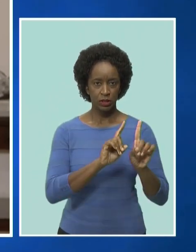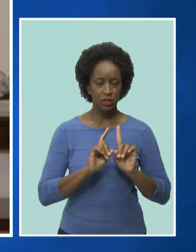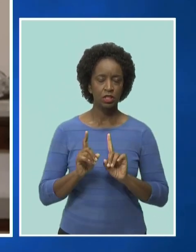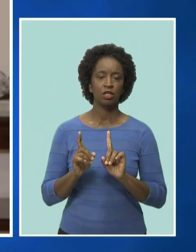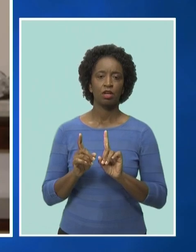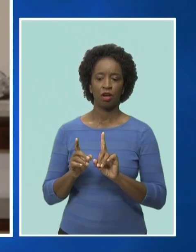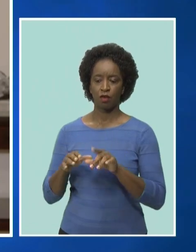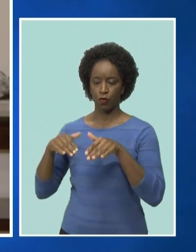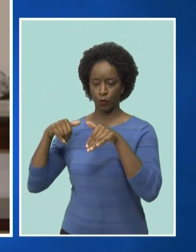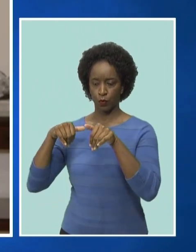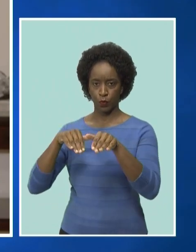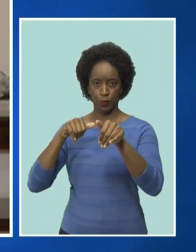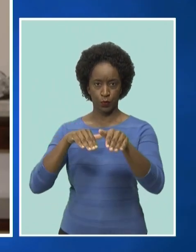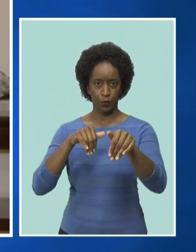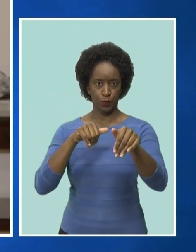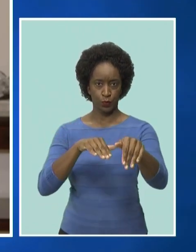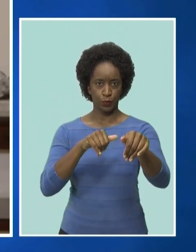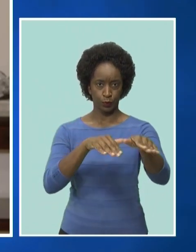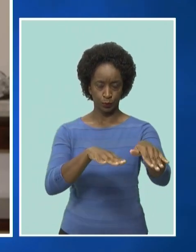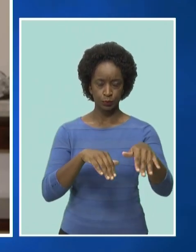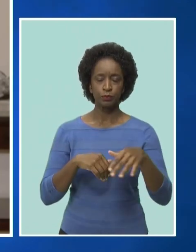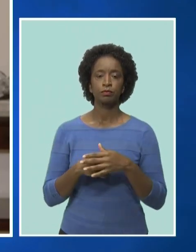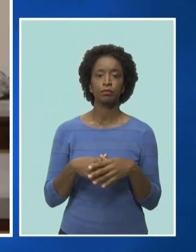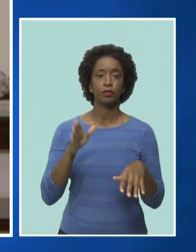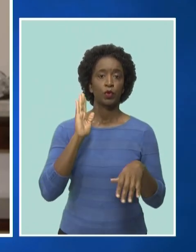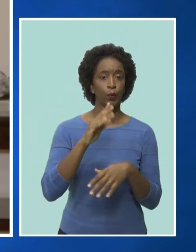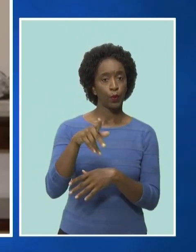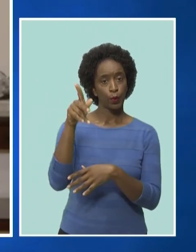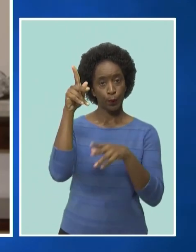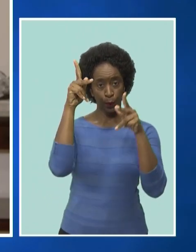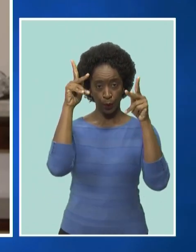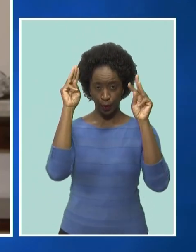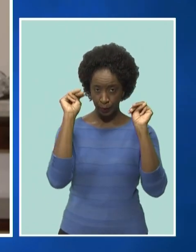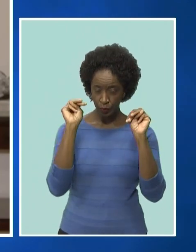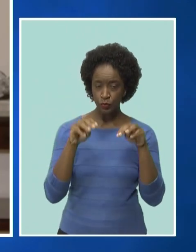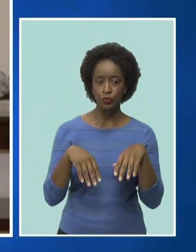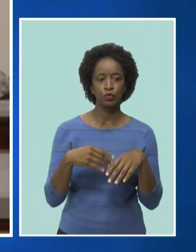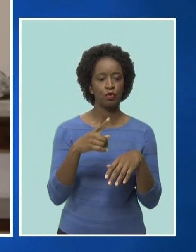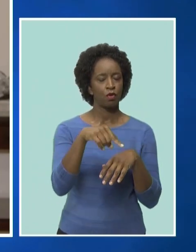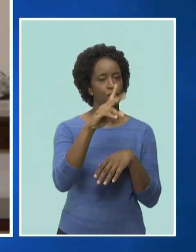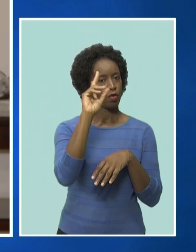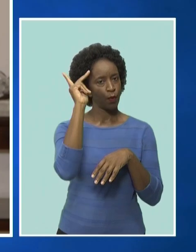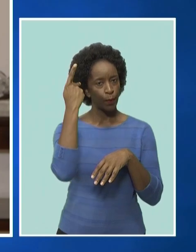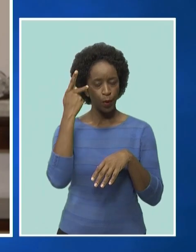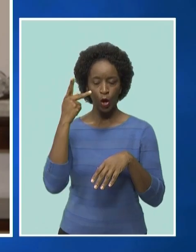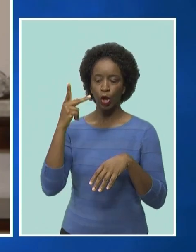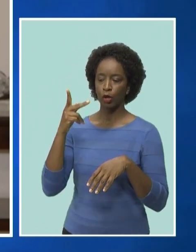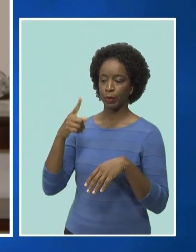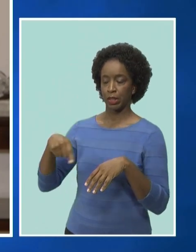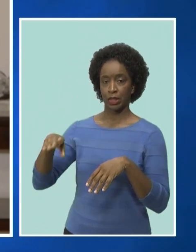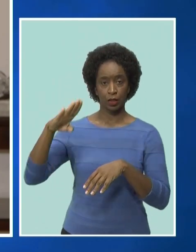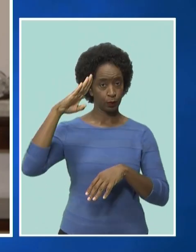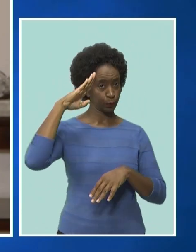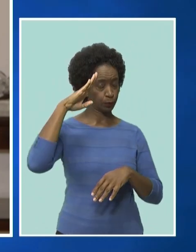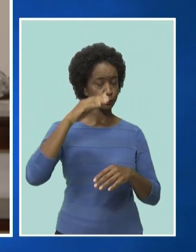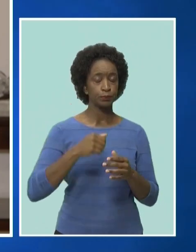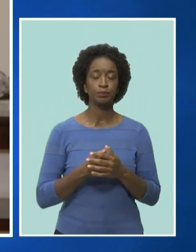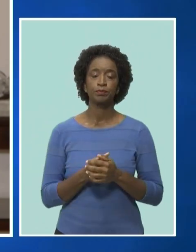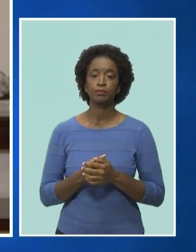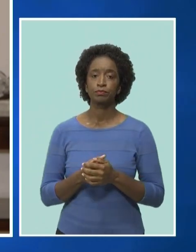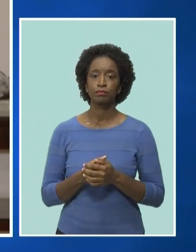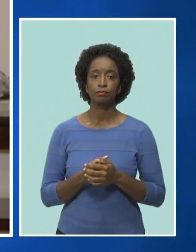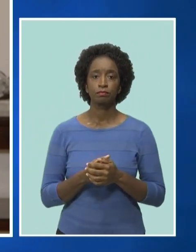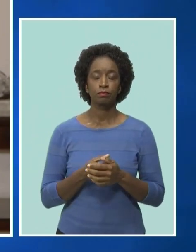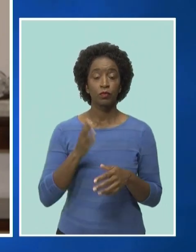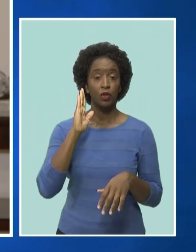Minister and the full cabinet will receive the salute. A toast to the nation reception in honor of the new national honors awardees will take place at